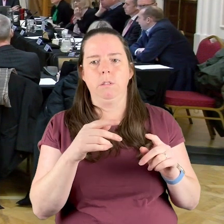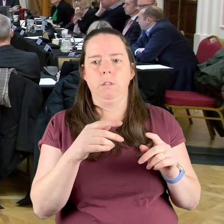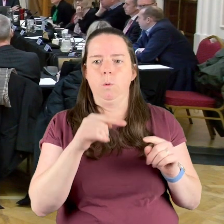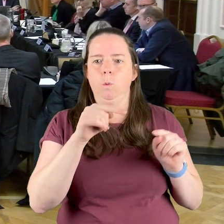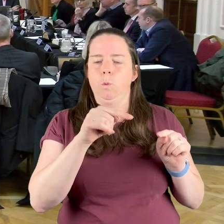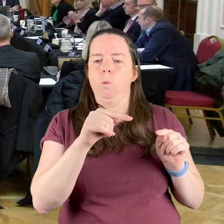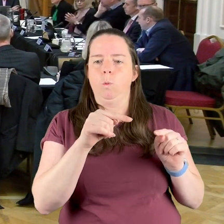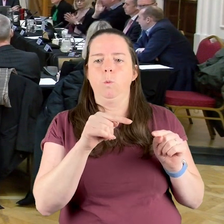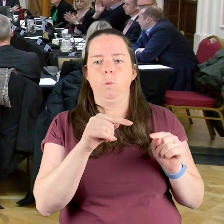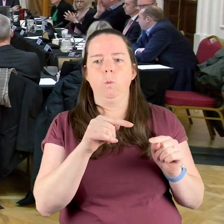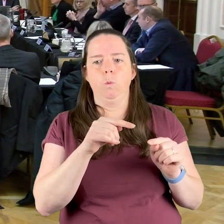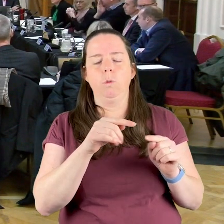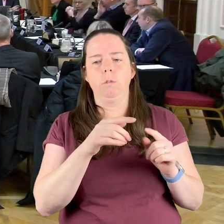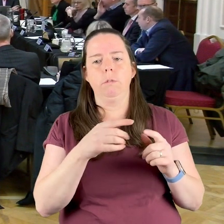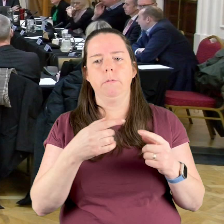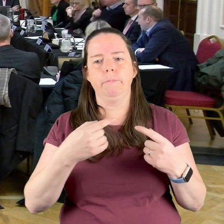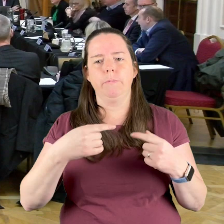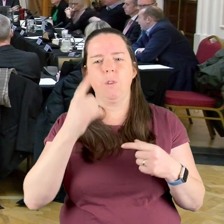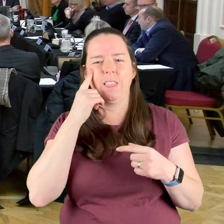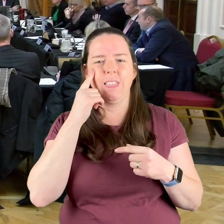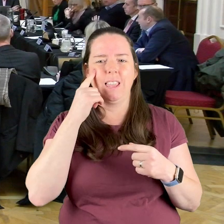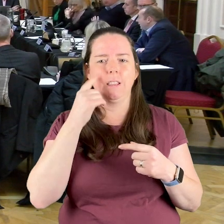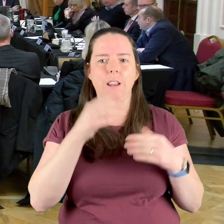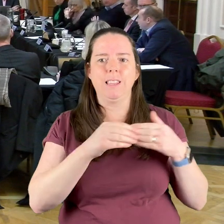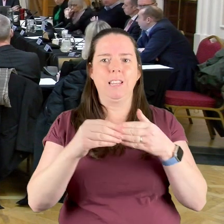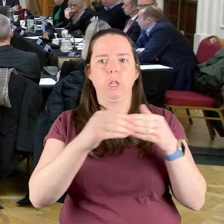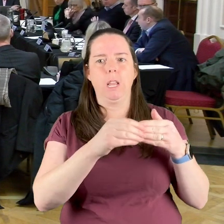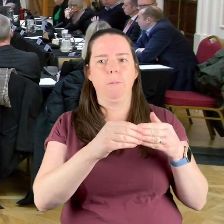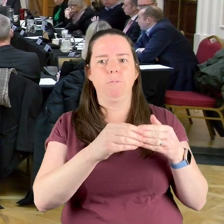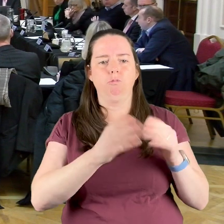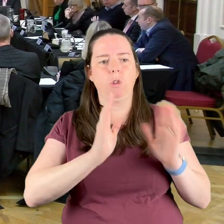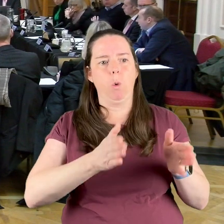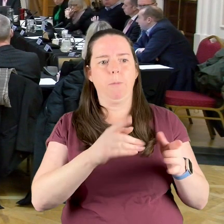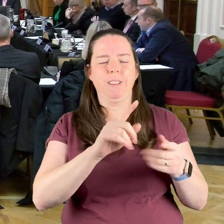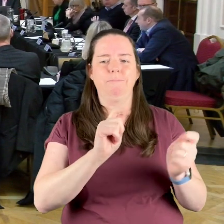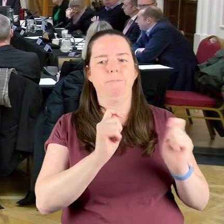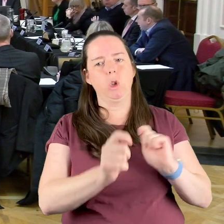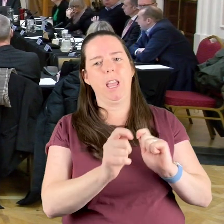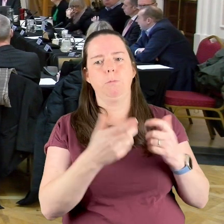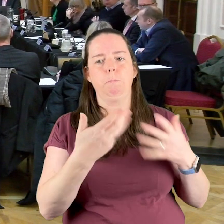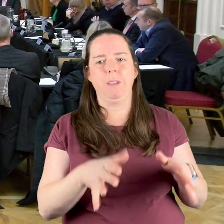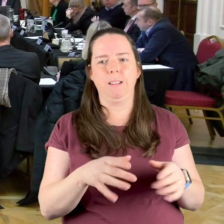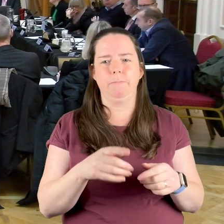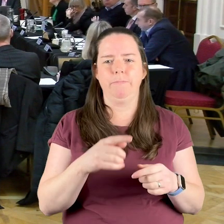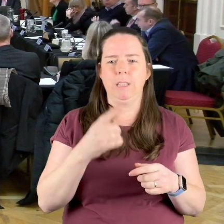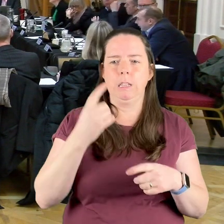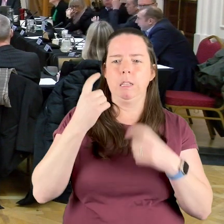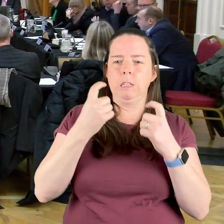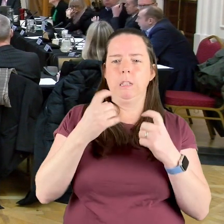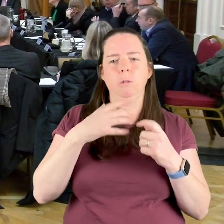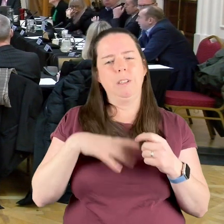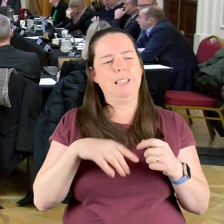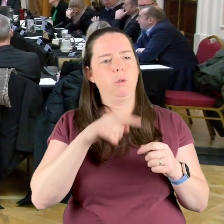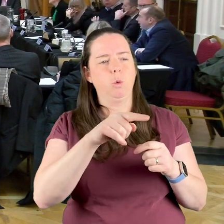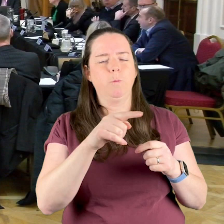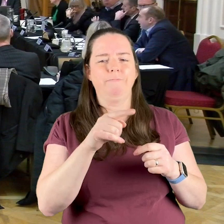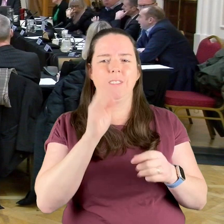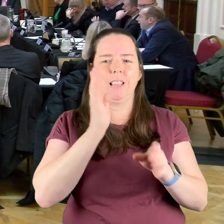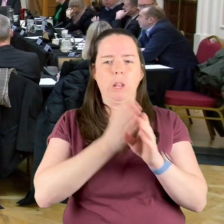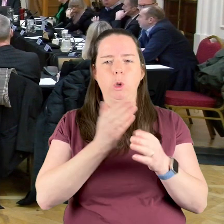exposed environment where I think the leadership requirements on them have changed. They do need to build that psychological